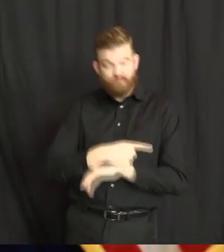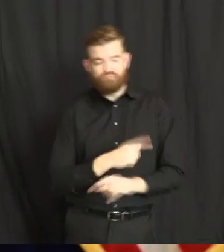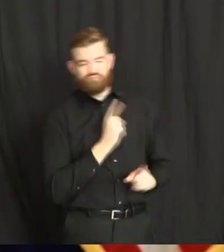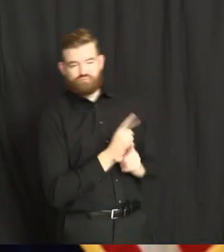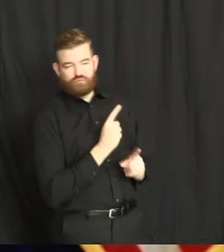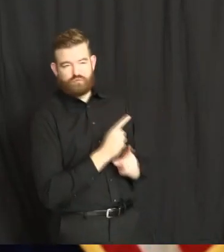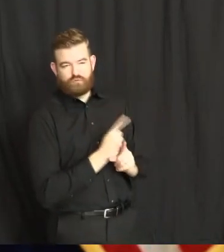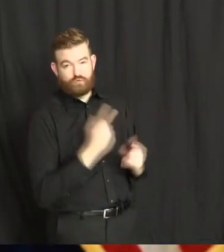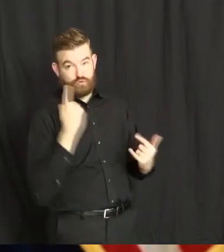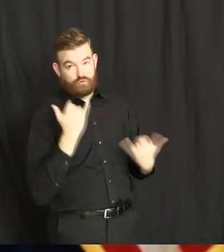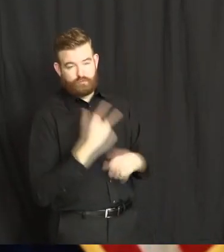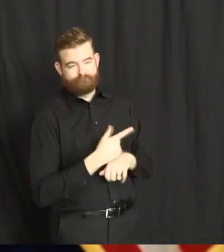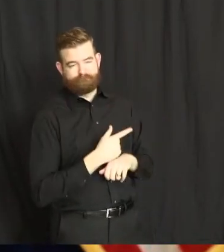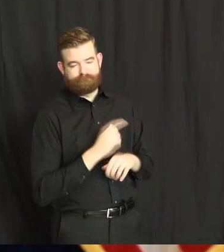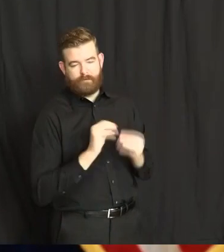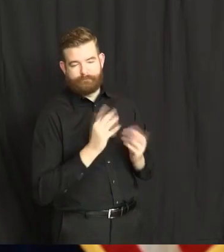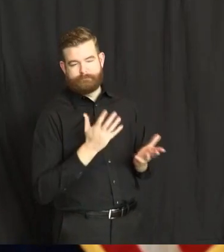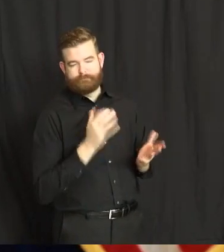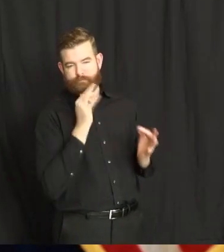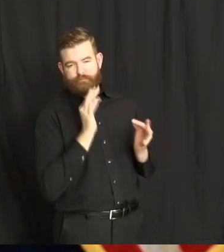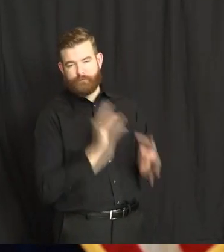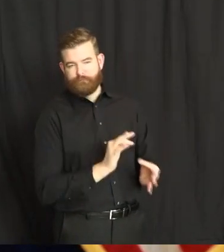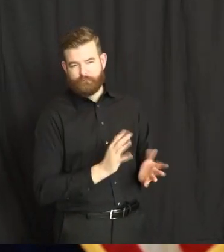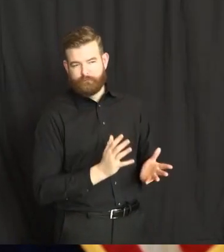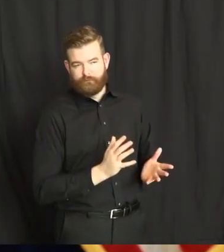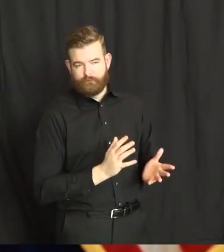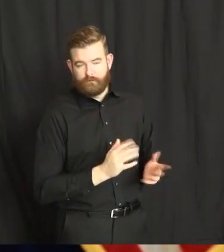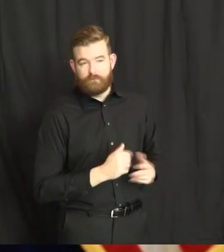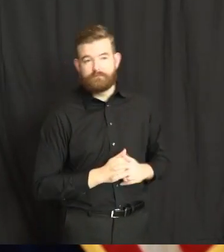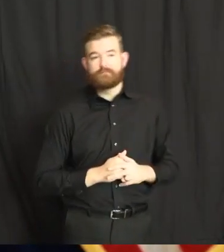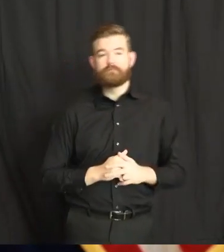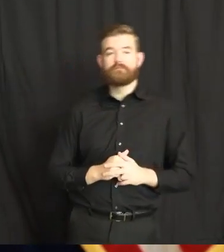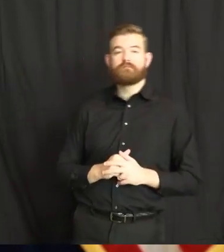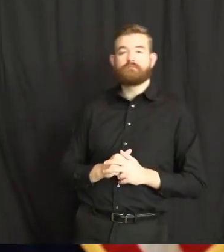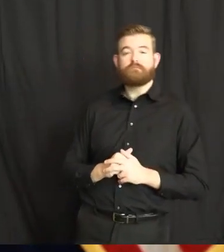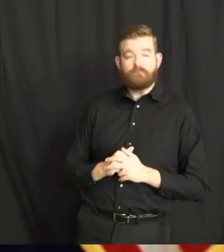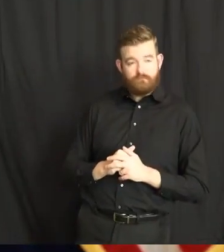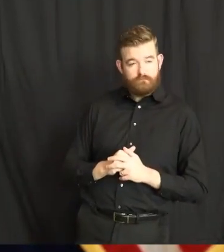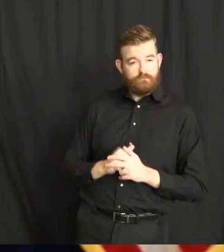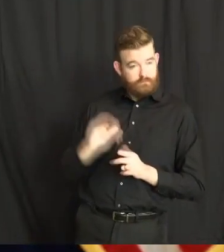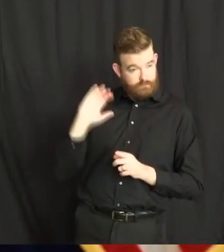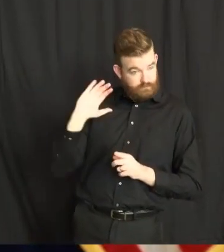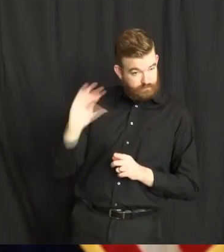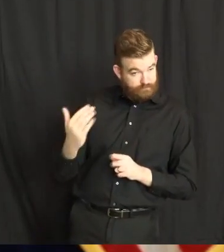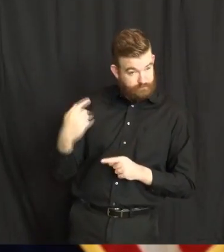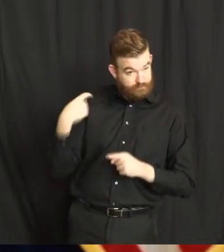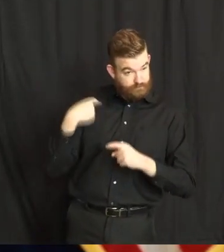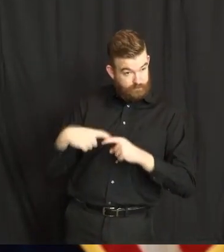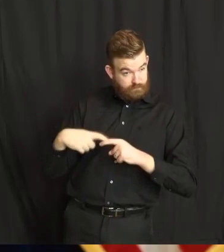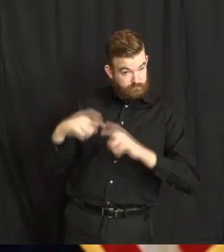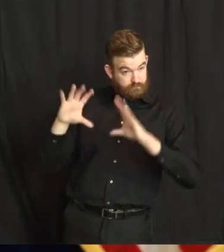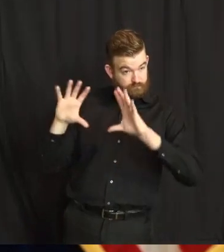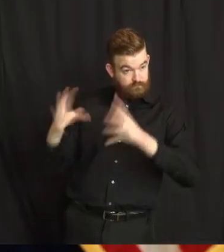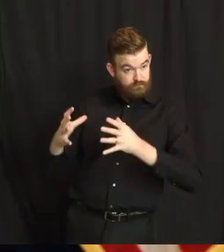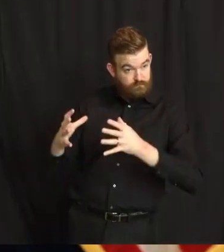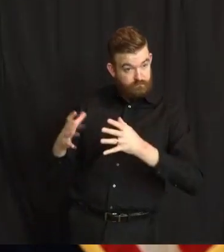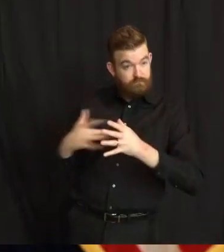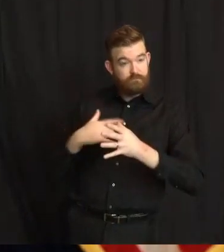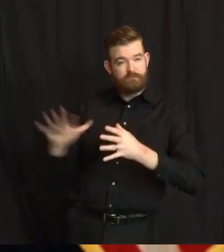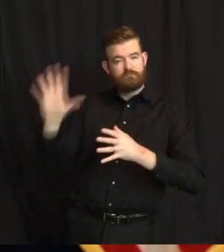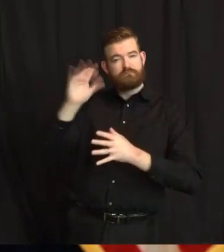this advisedly, with the representation of the Hispanic population as a general matter, but that's something we want to stay close on. This is